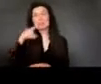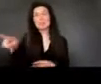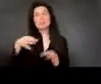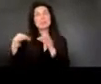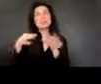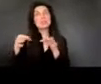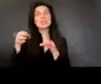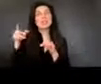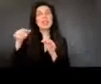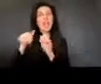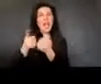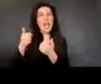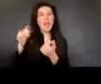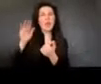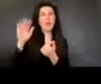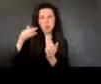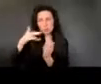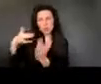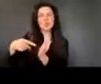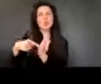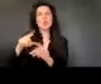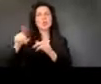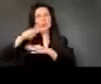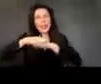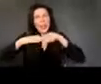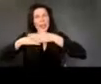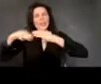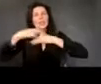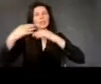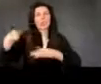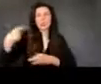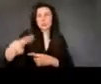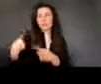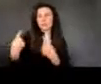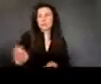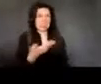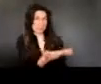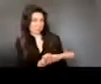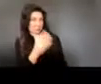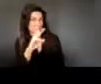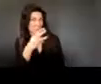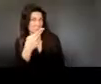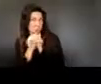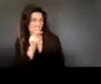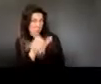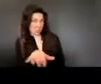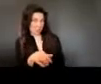of ideologies or histories over time? And Whitney, if you want to start.